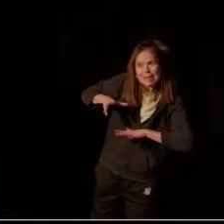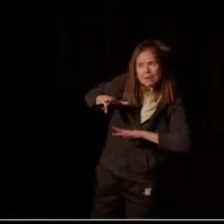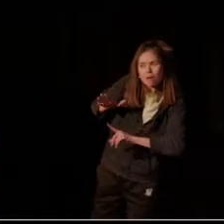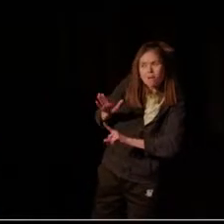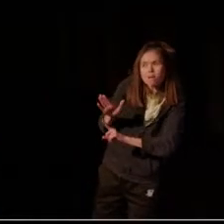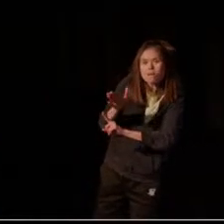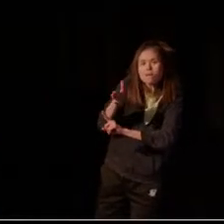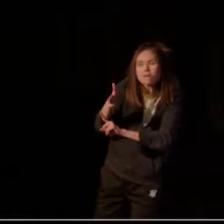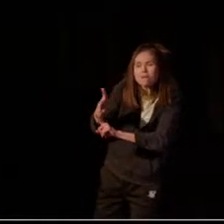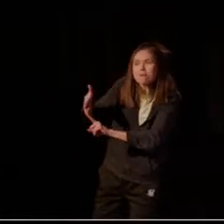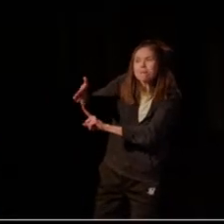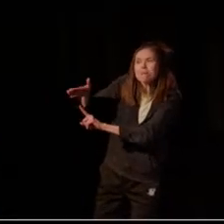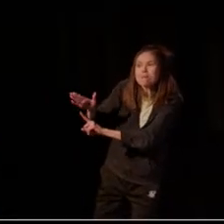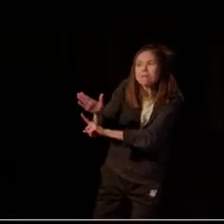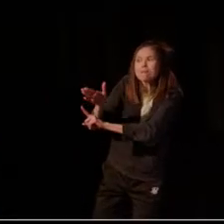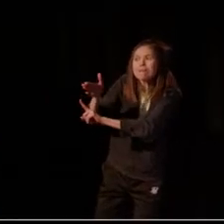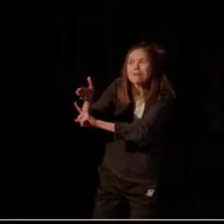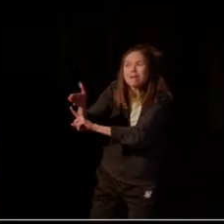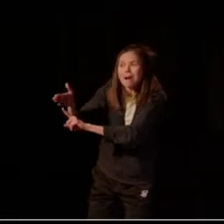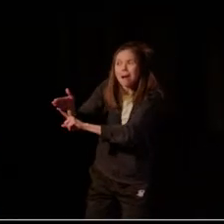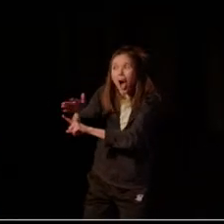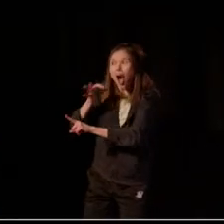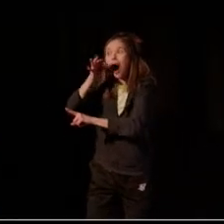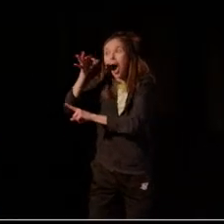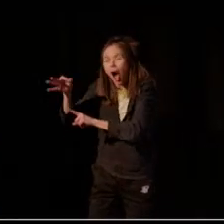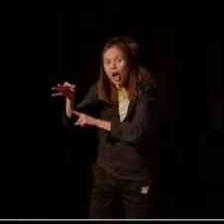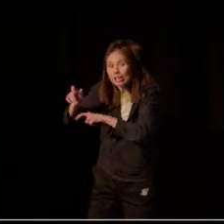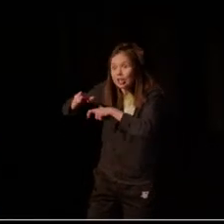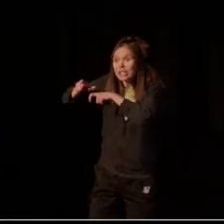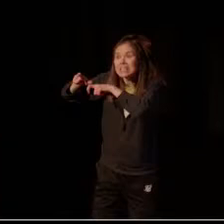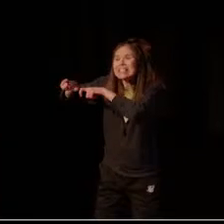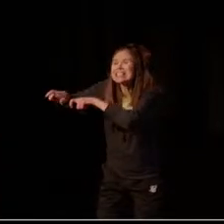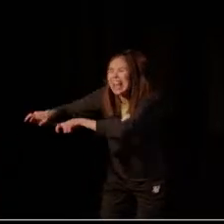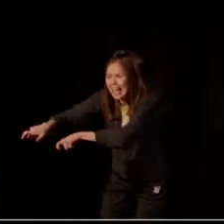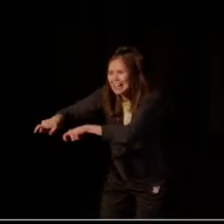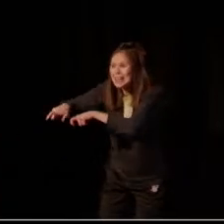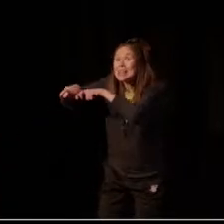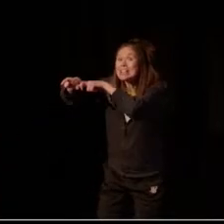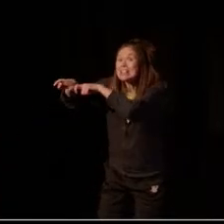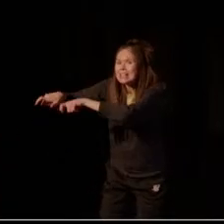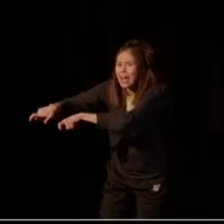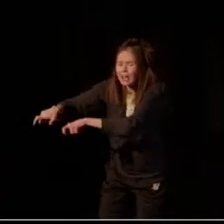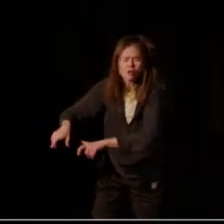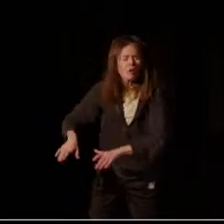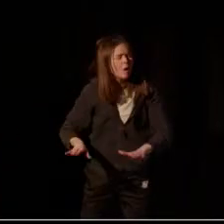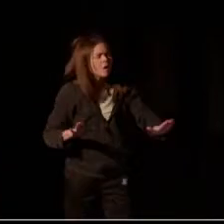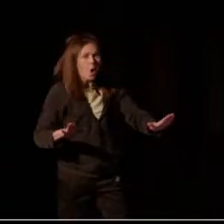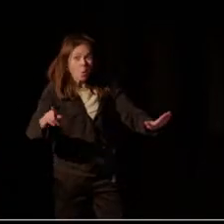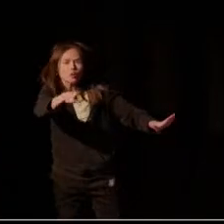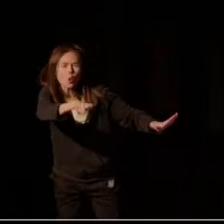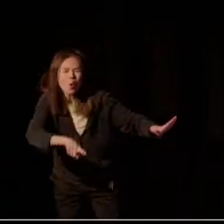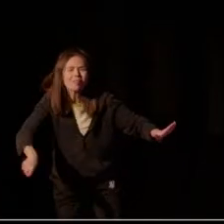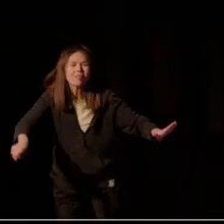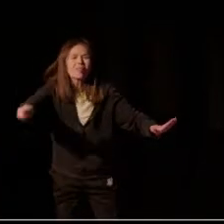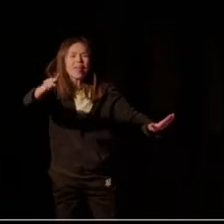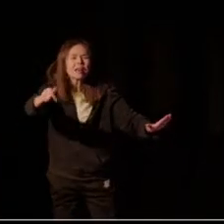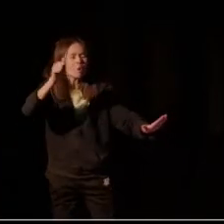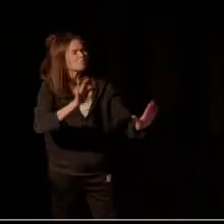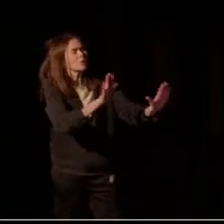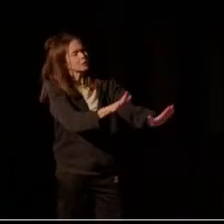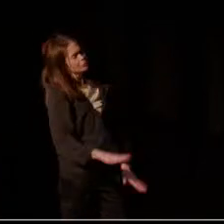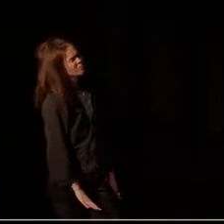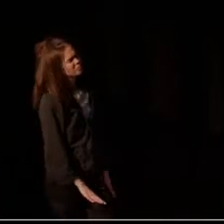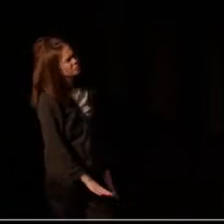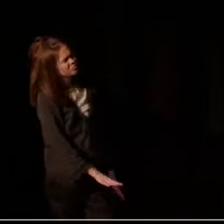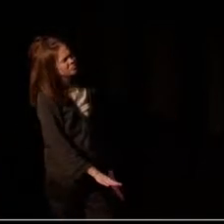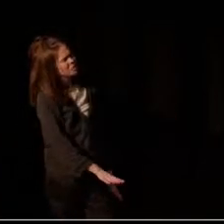wife. Satisfy. The entreaties of my gracious wife. Satisfy. Let that suffice. I've trusted you,